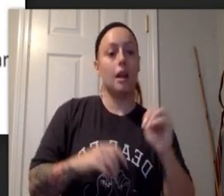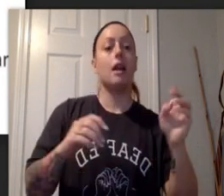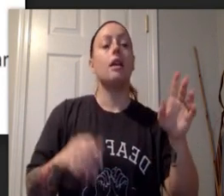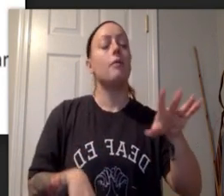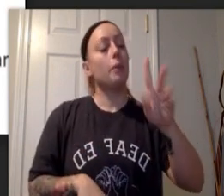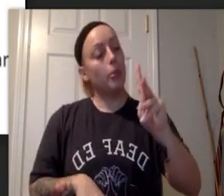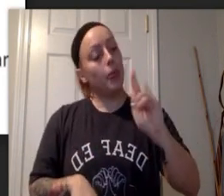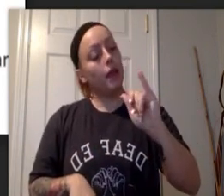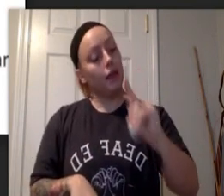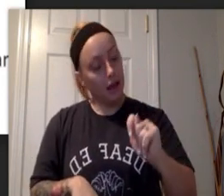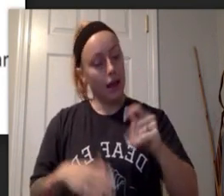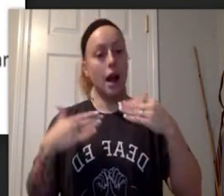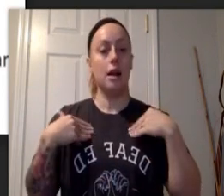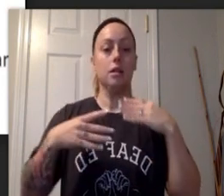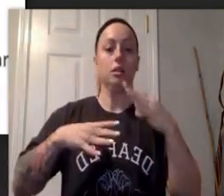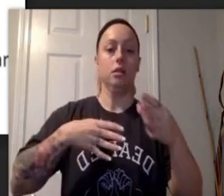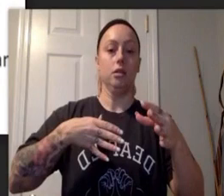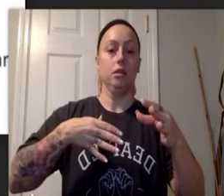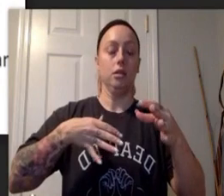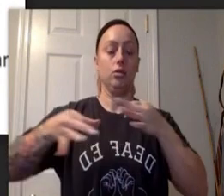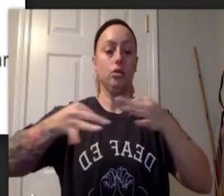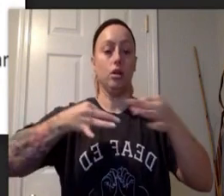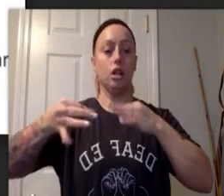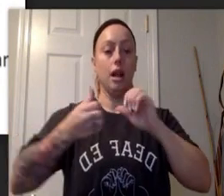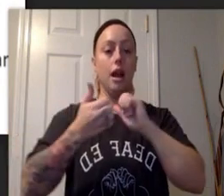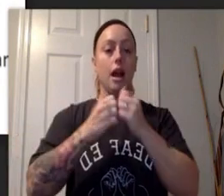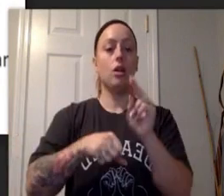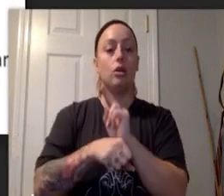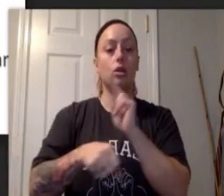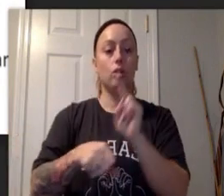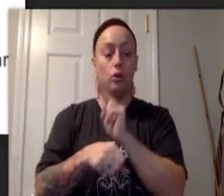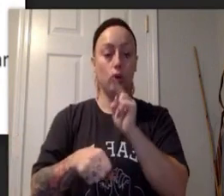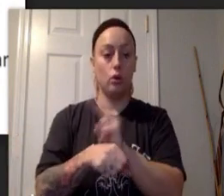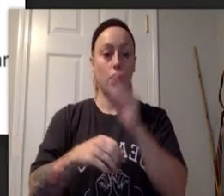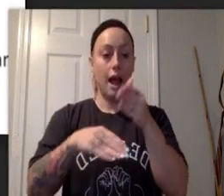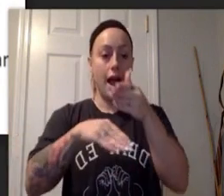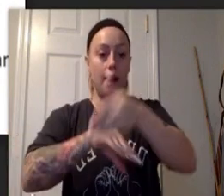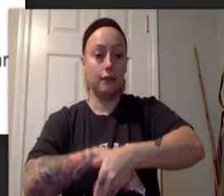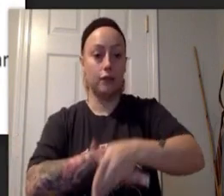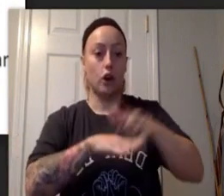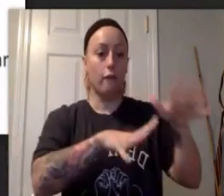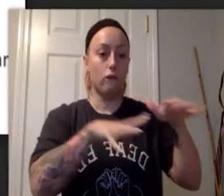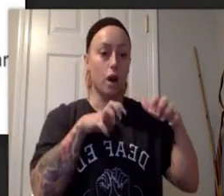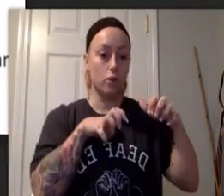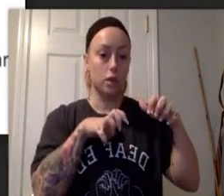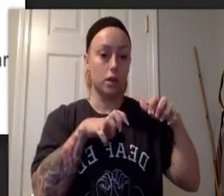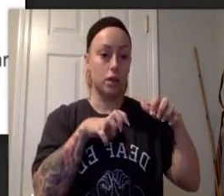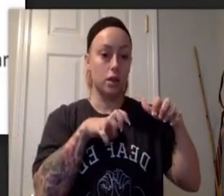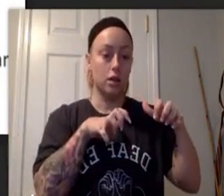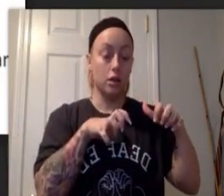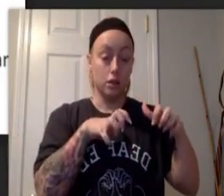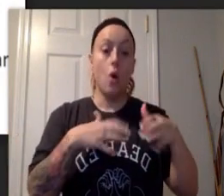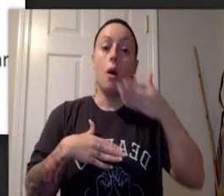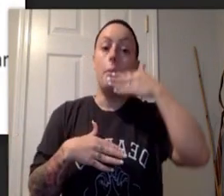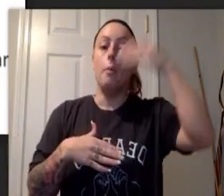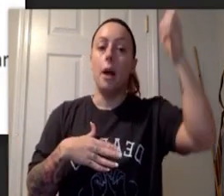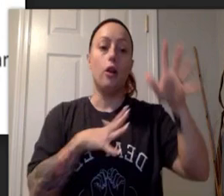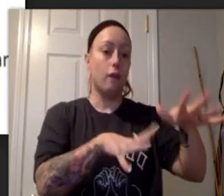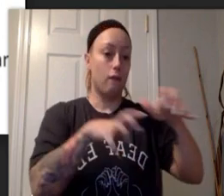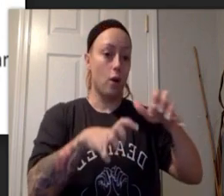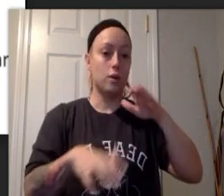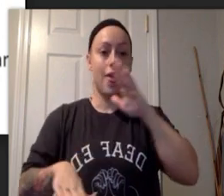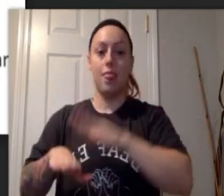freezes. So you can't use it frozen. You do have to thaw it for a period of time, but it will not degrade the efficacy of the